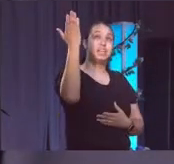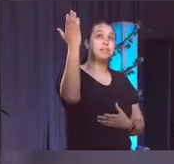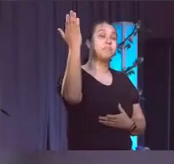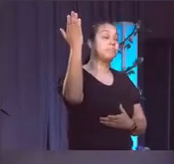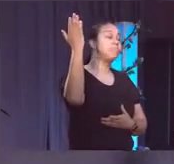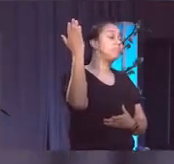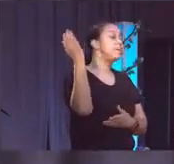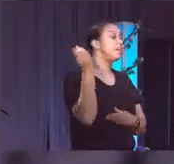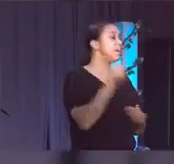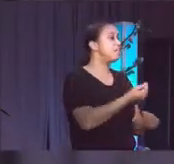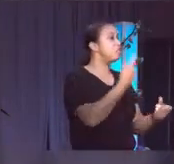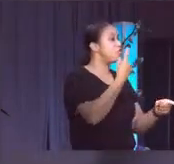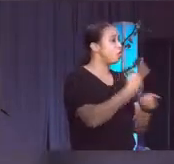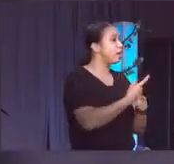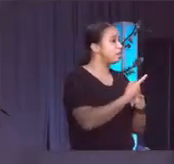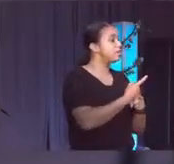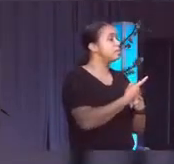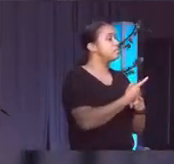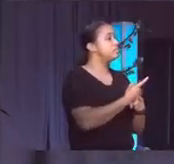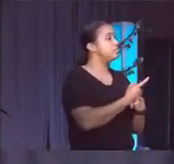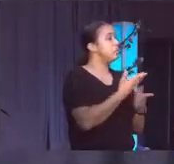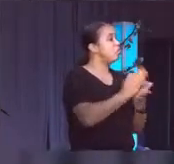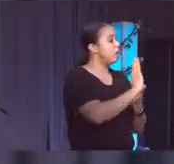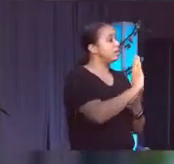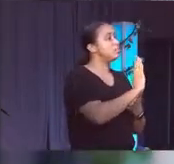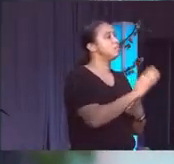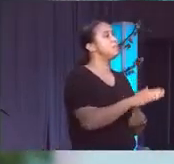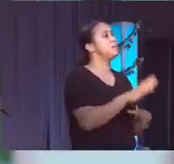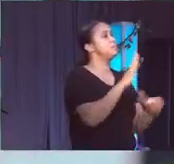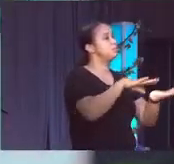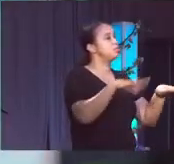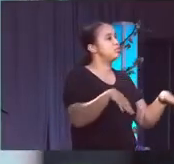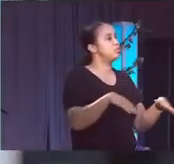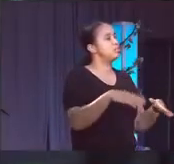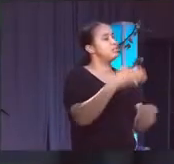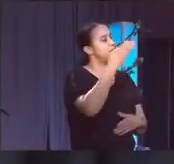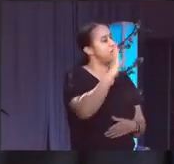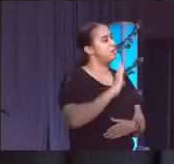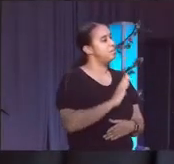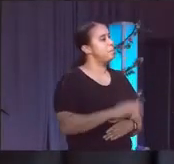right to become children of God.